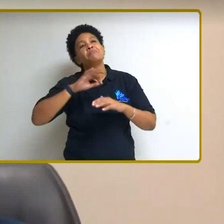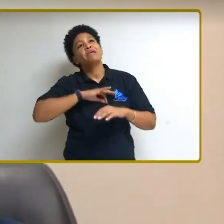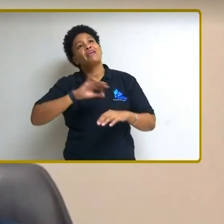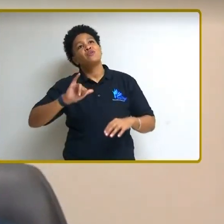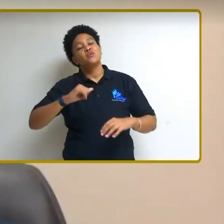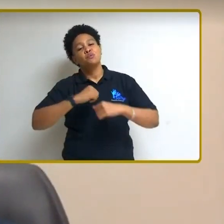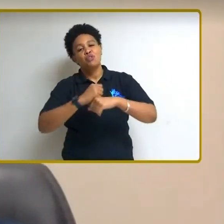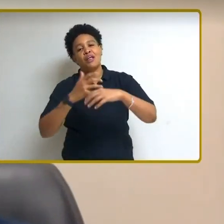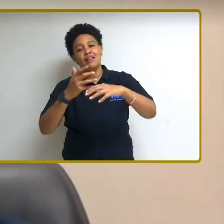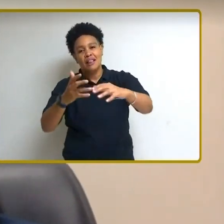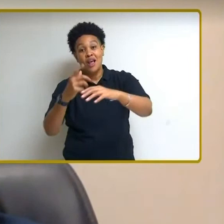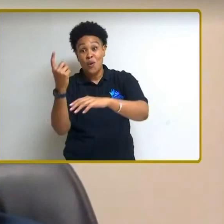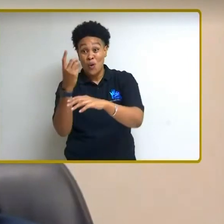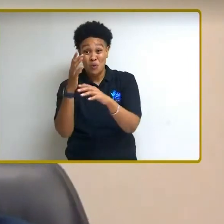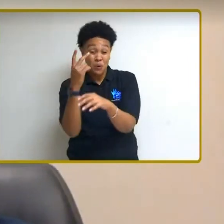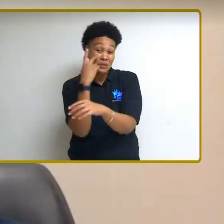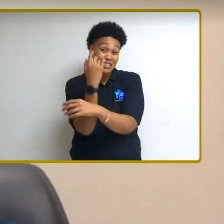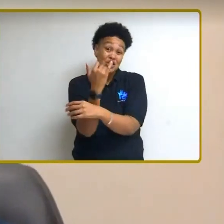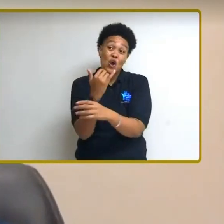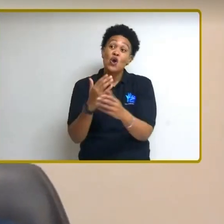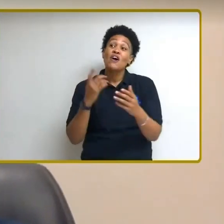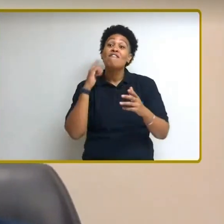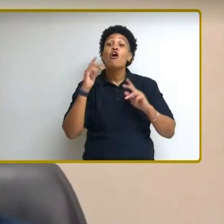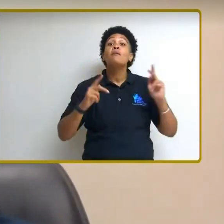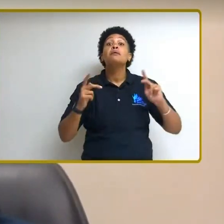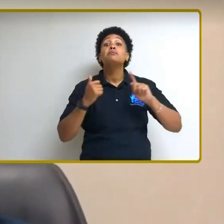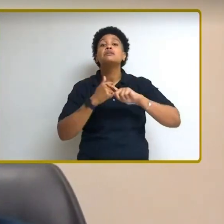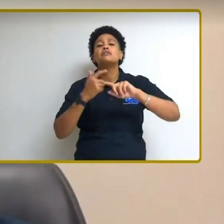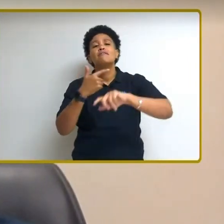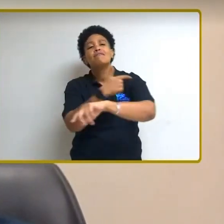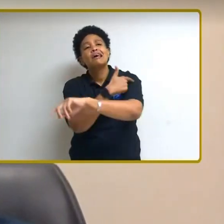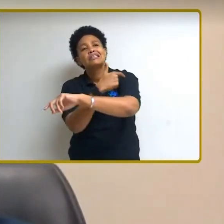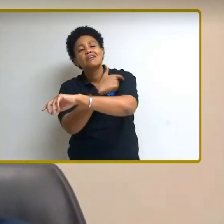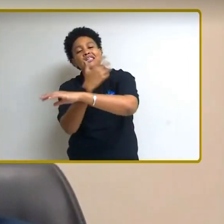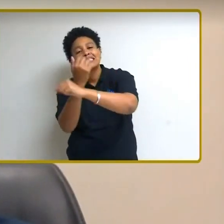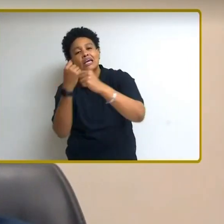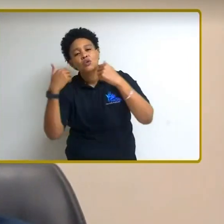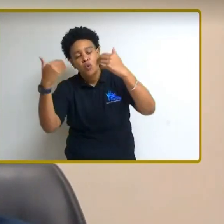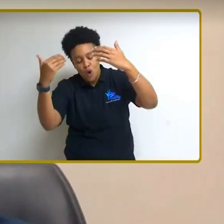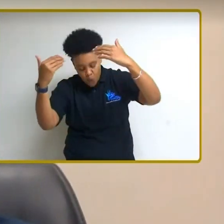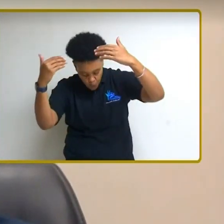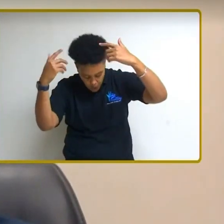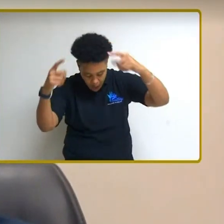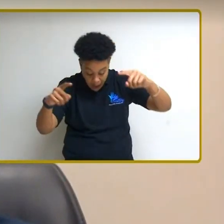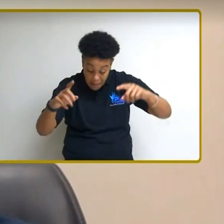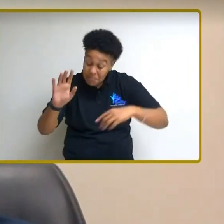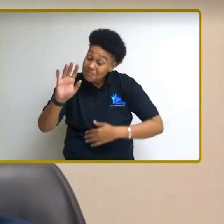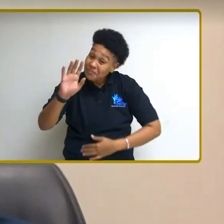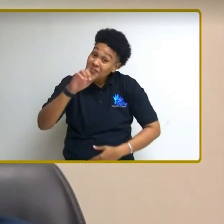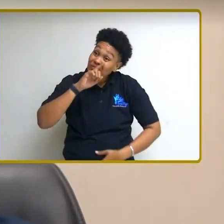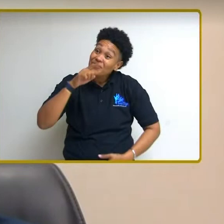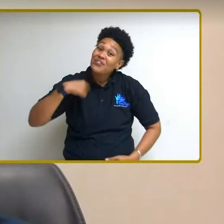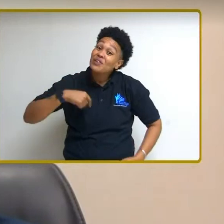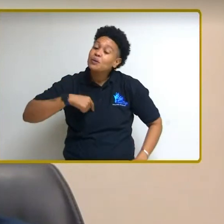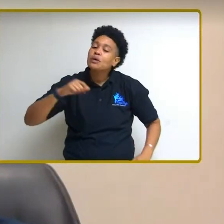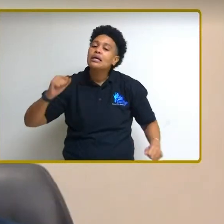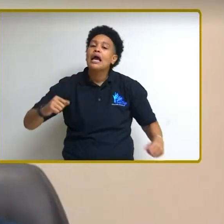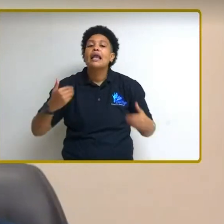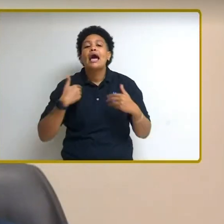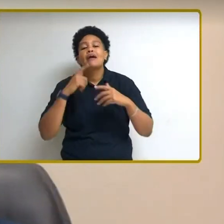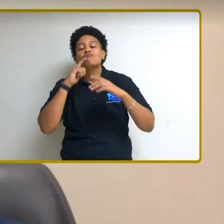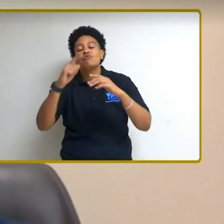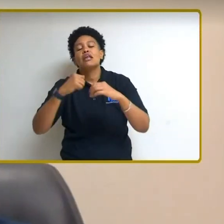the only way we see right now is for people to get vaccinated, and so that we can have